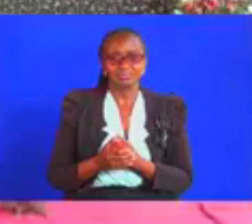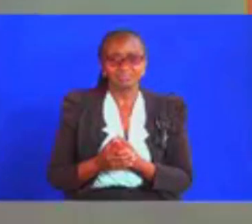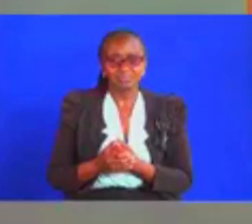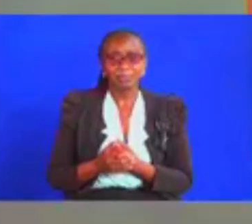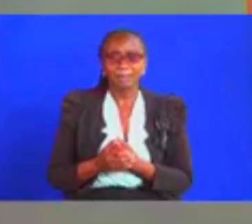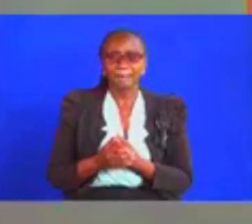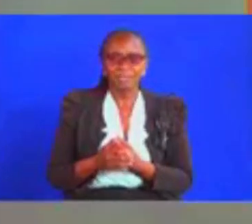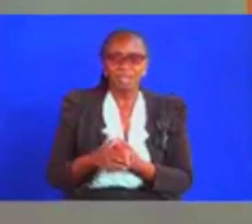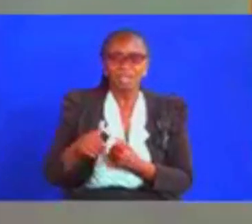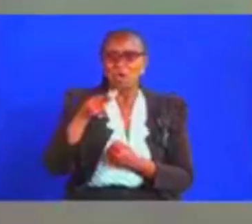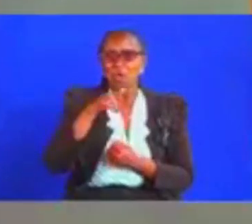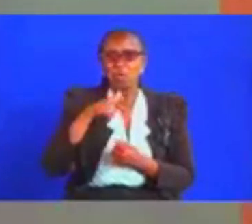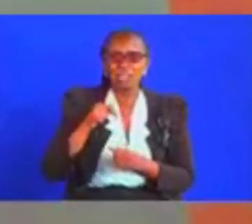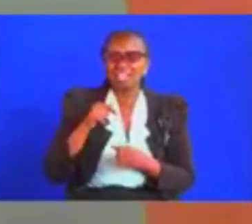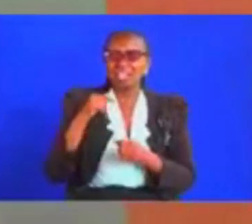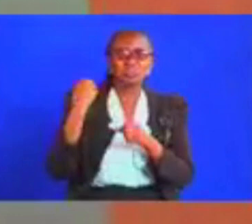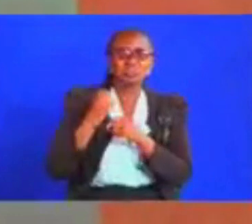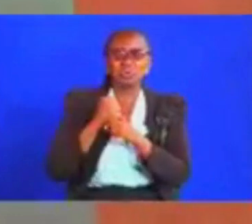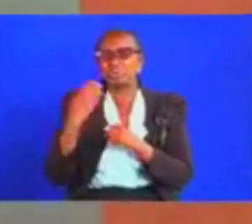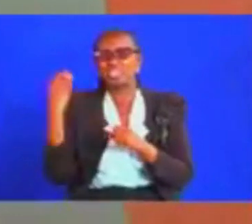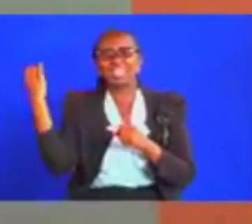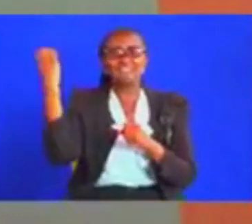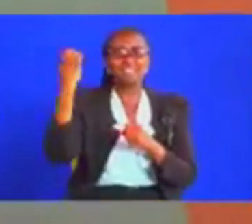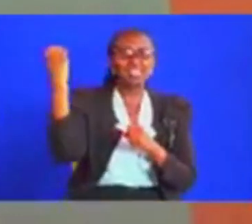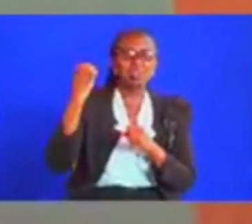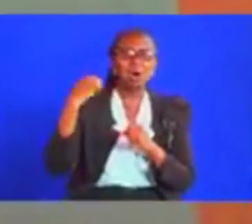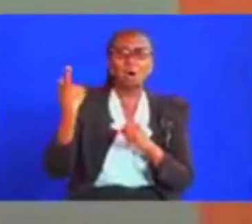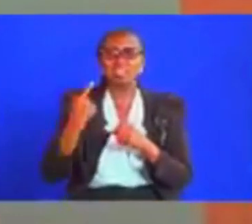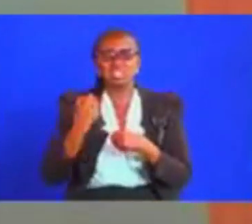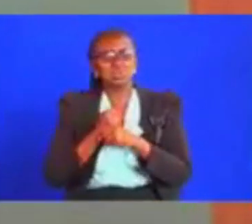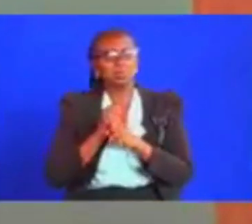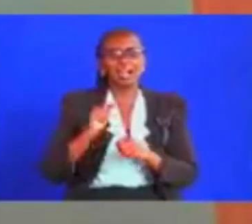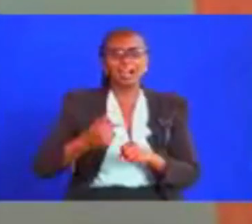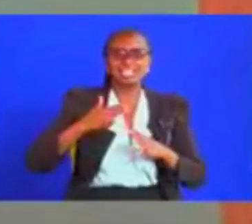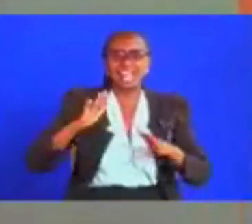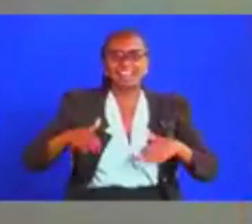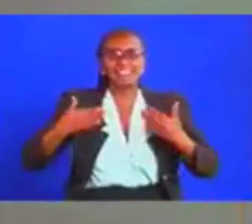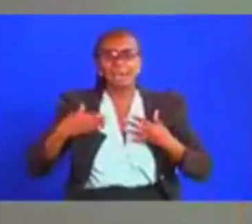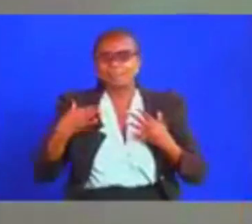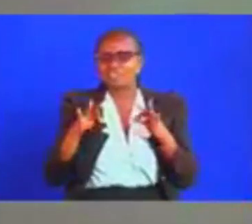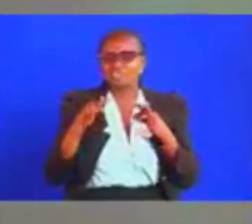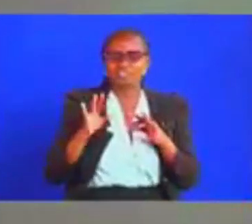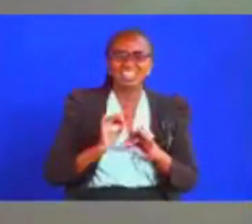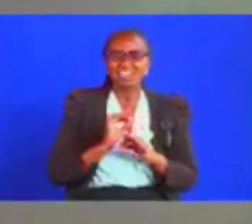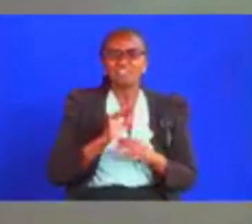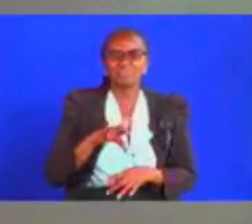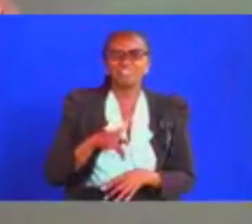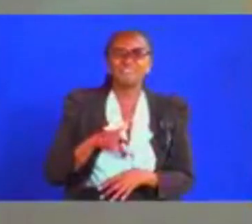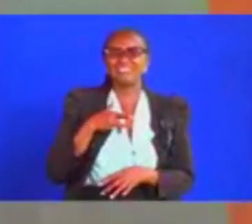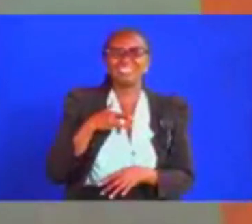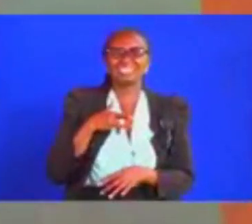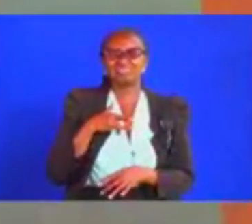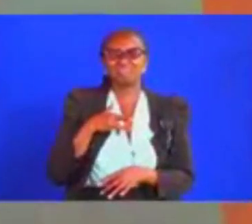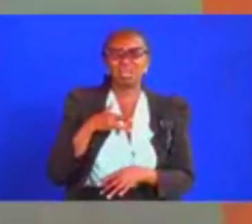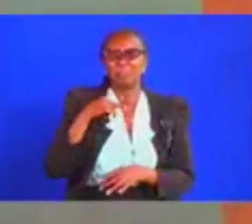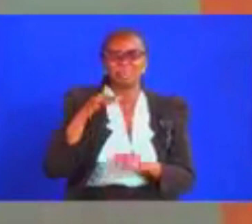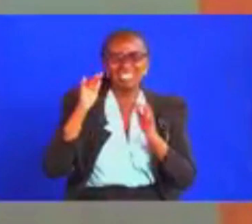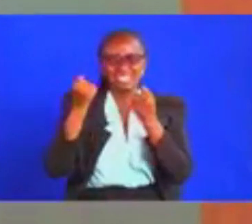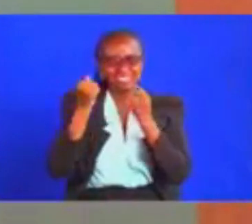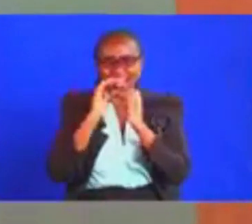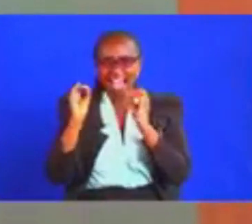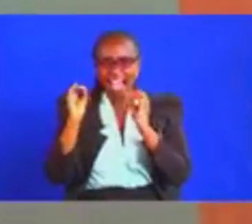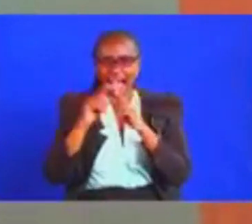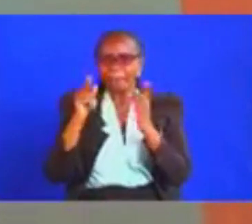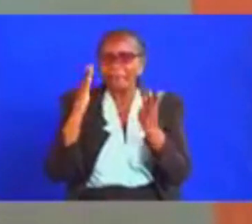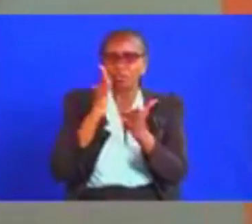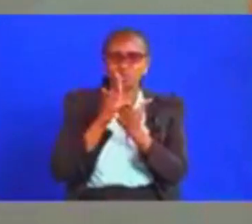We largely do evangelism just to appease ourselves and free ourselves from the guilt of not looking spiritual. But the